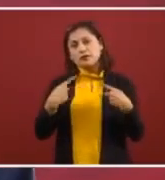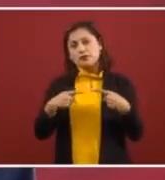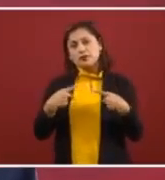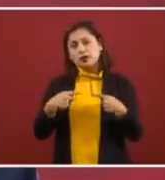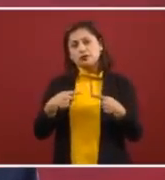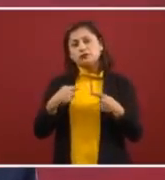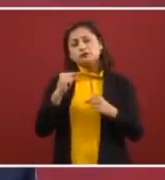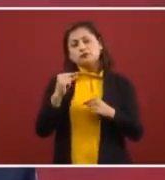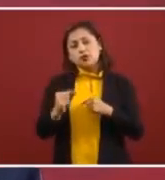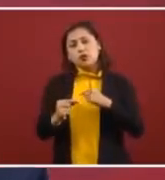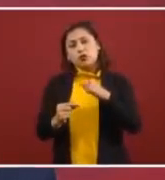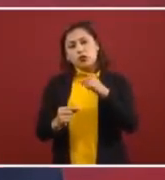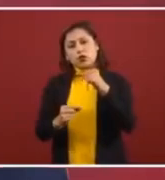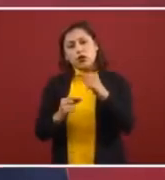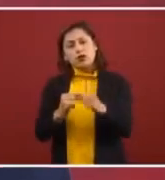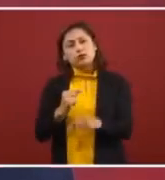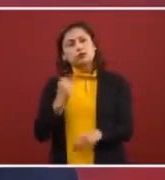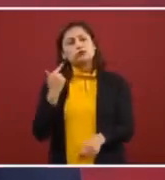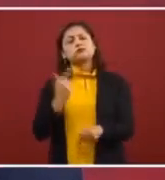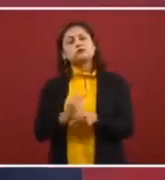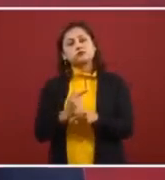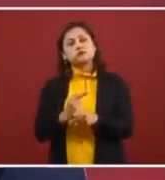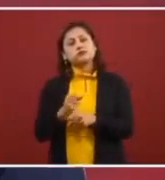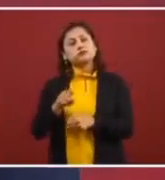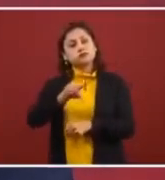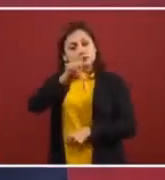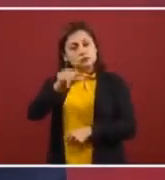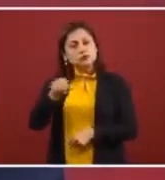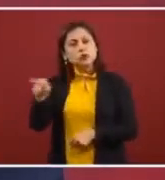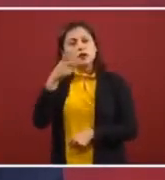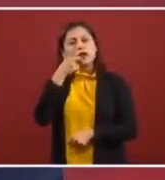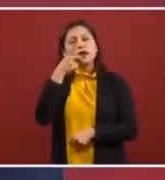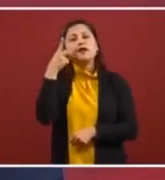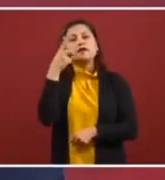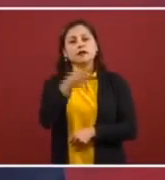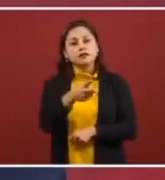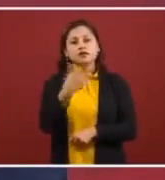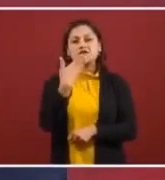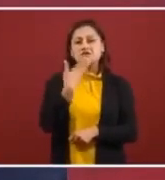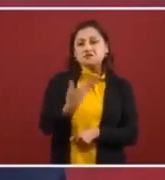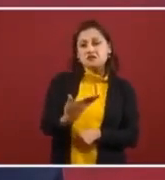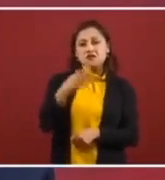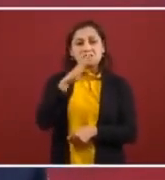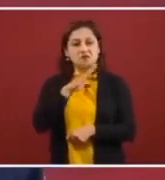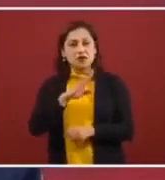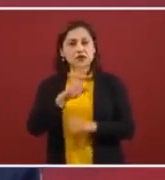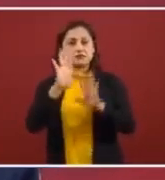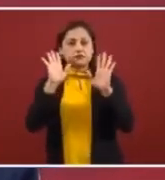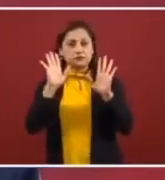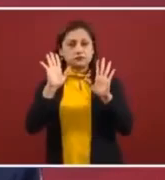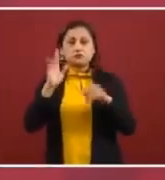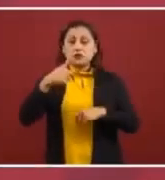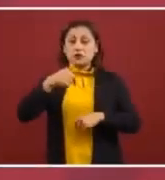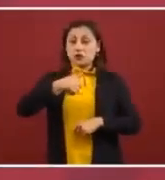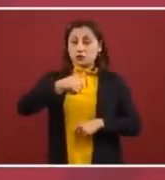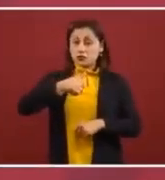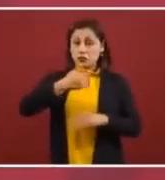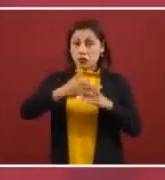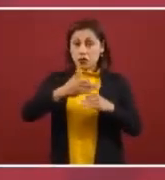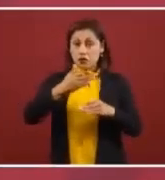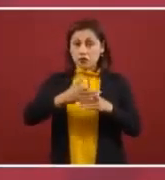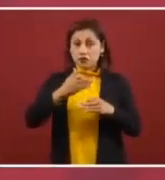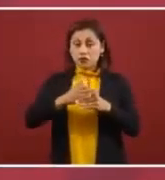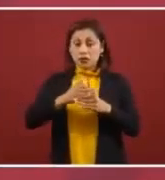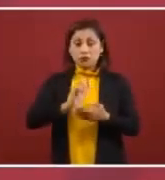will be able to judge if we did well or if we did bad. I have my